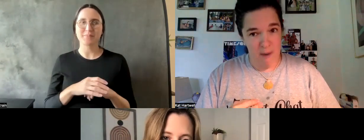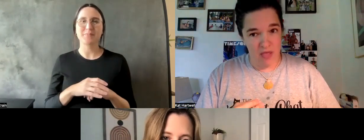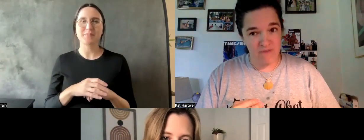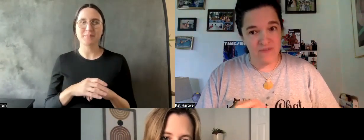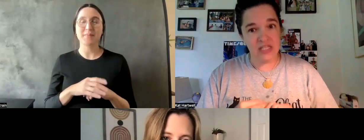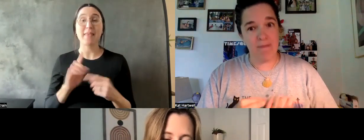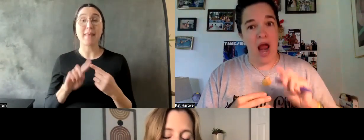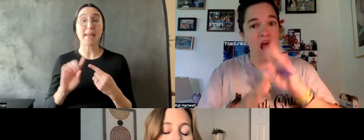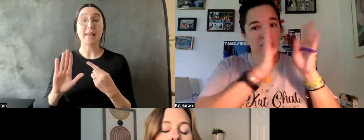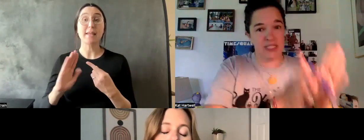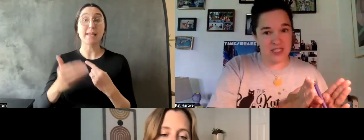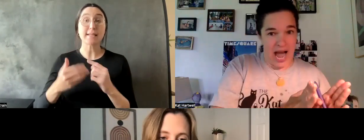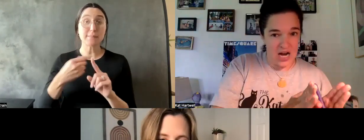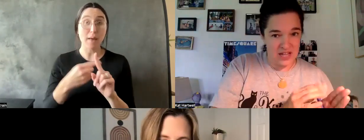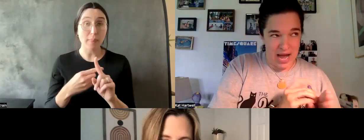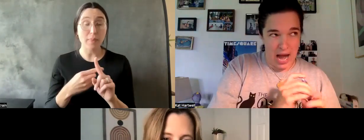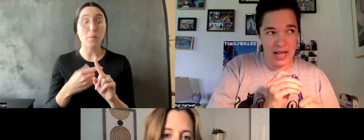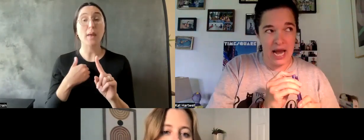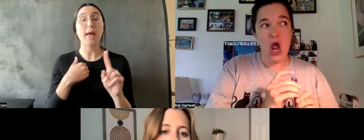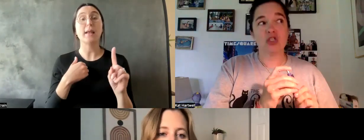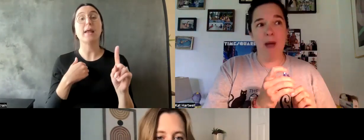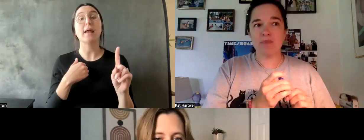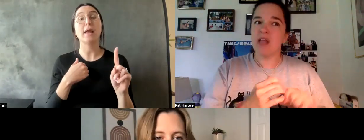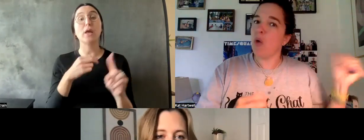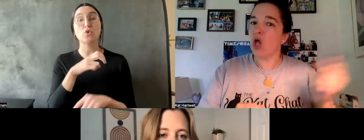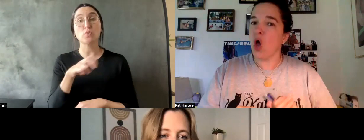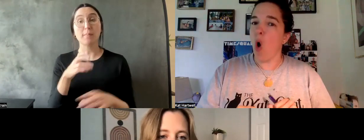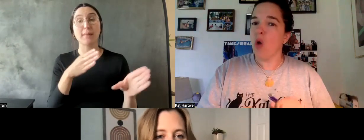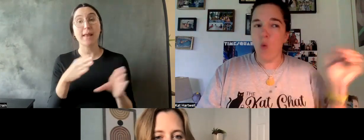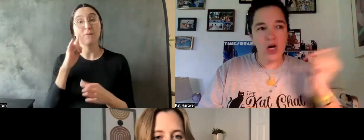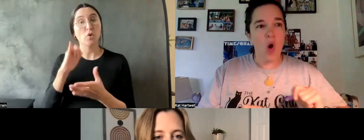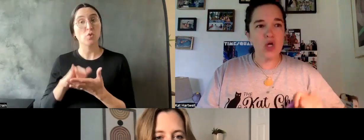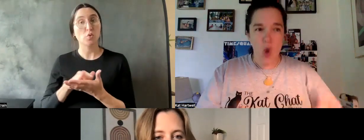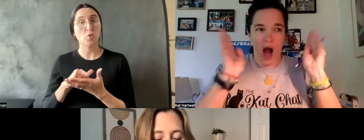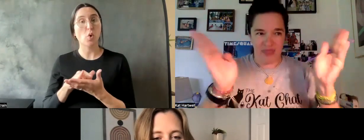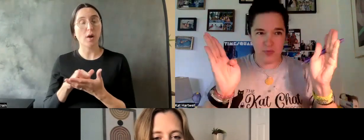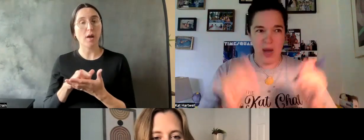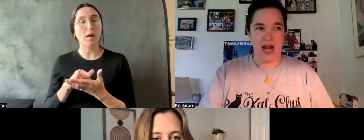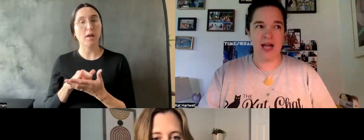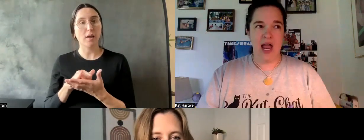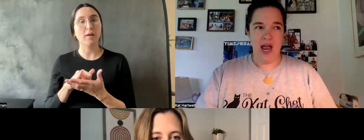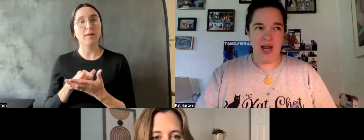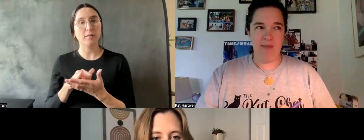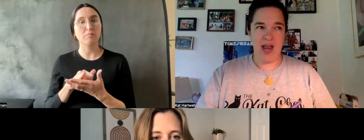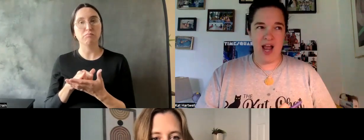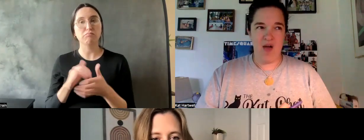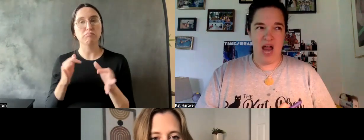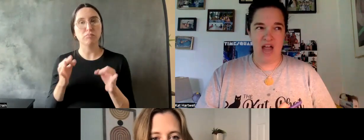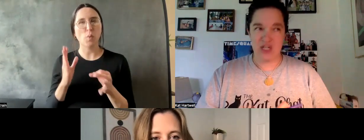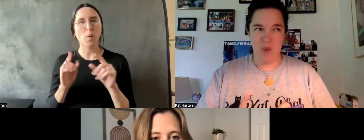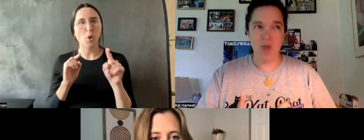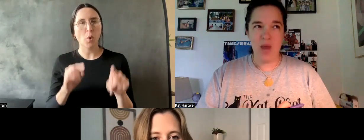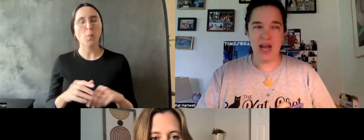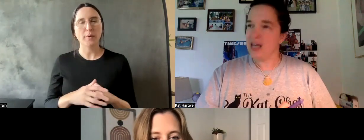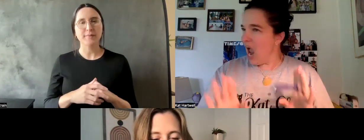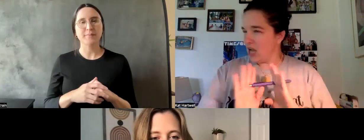next month. But then my husband started the family. So my husband and I, we're gonna go to New York this week. I'm like, okay,